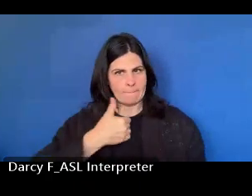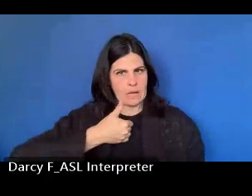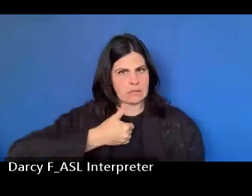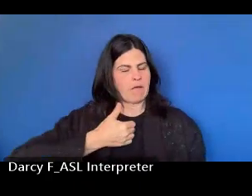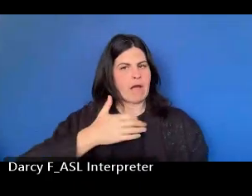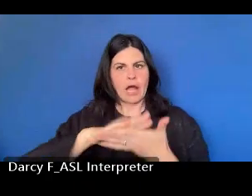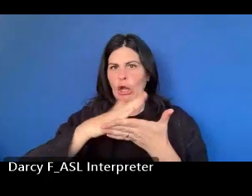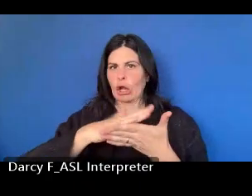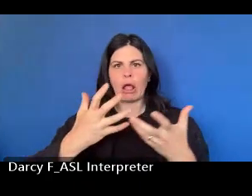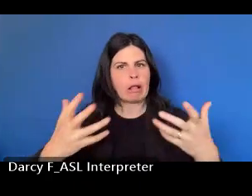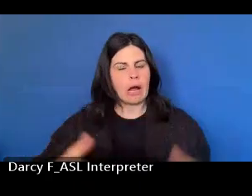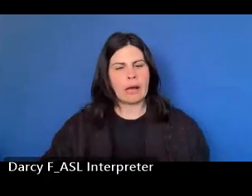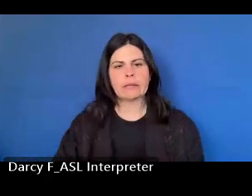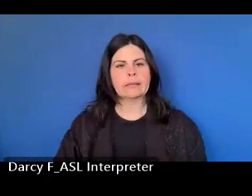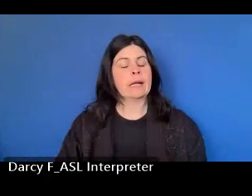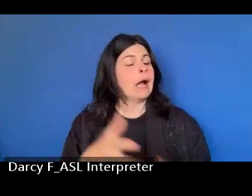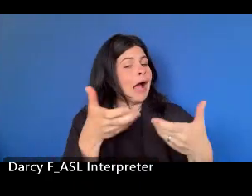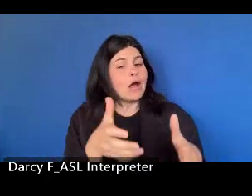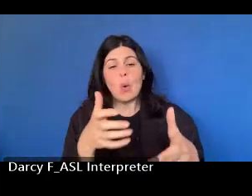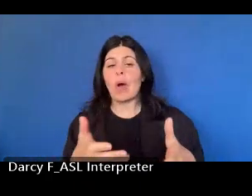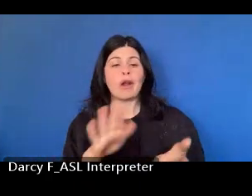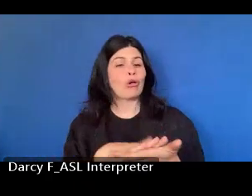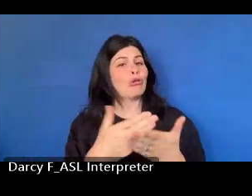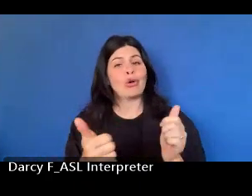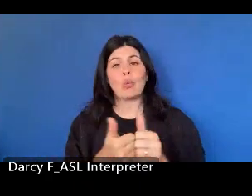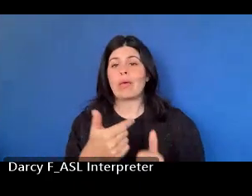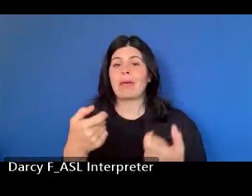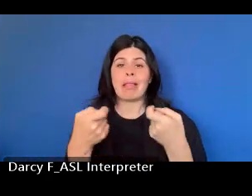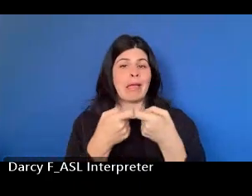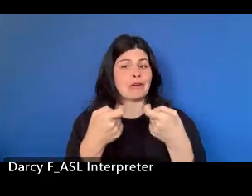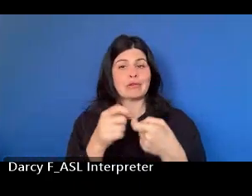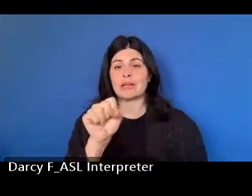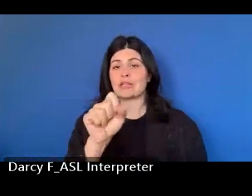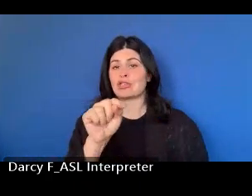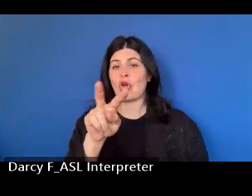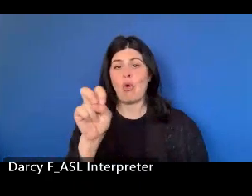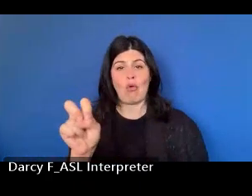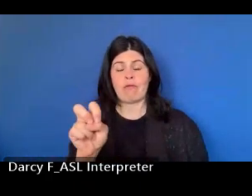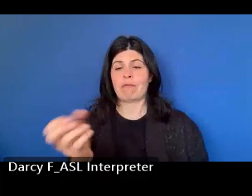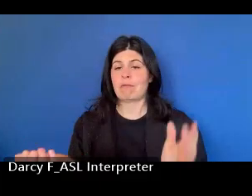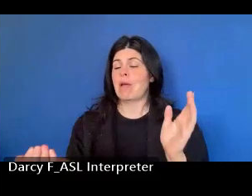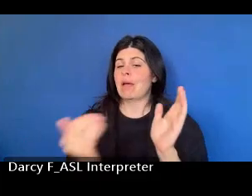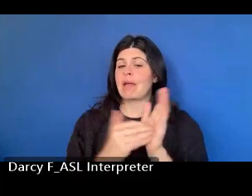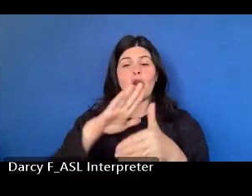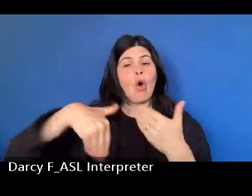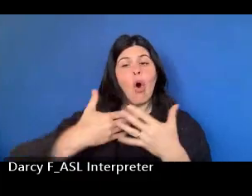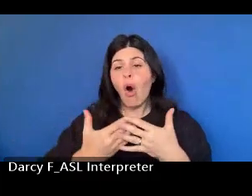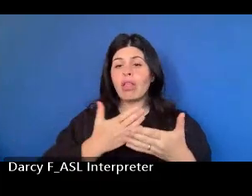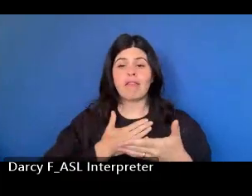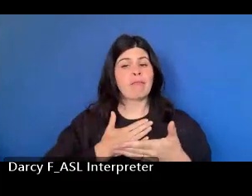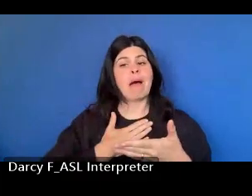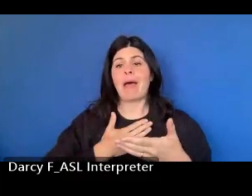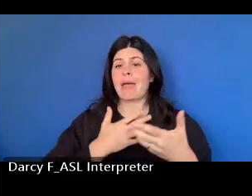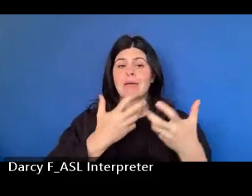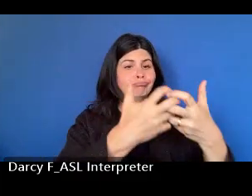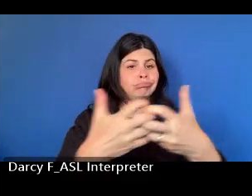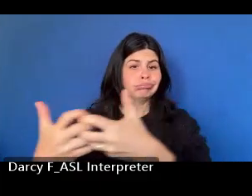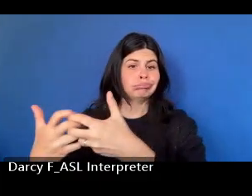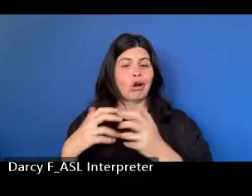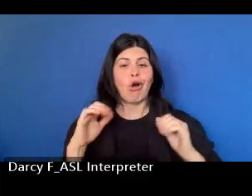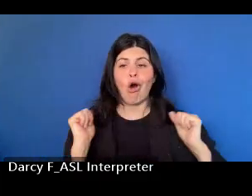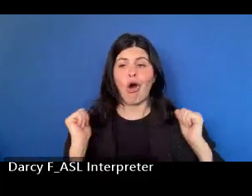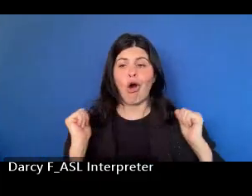don't want to cook with electric stove. Again, all of my appliances would have to be,